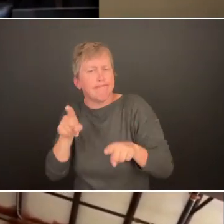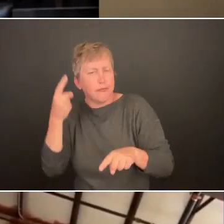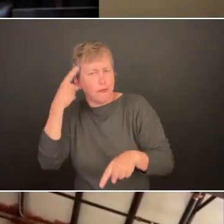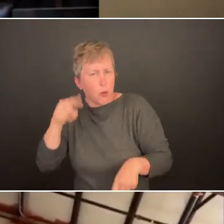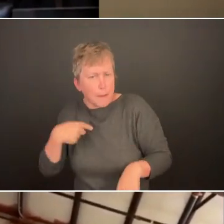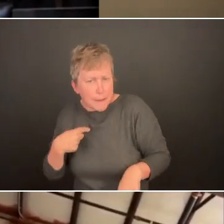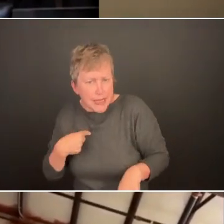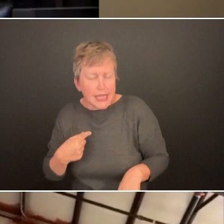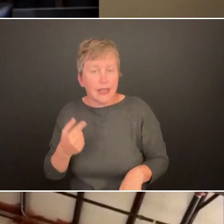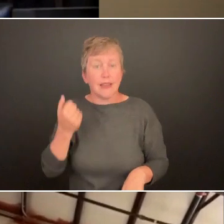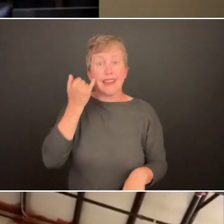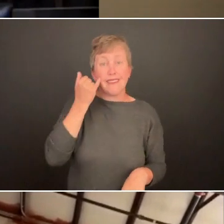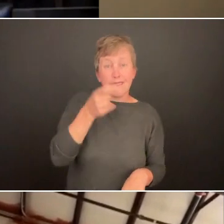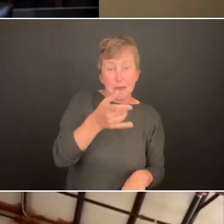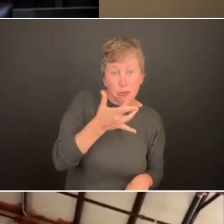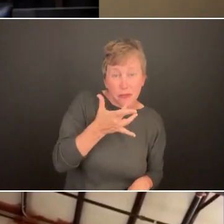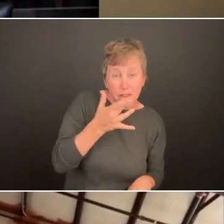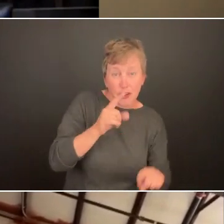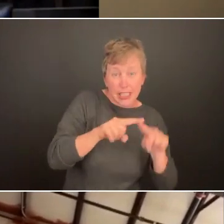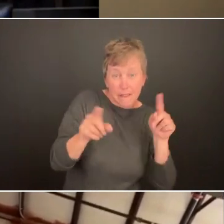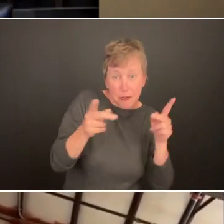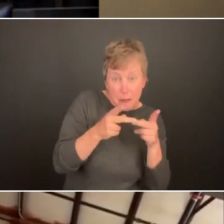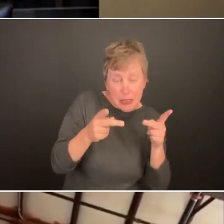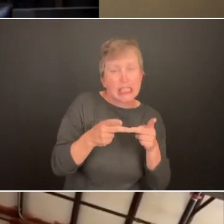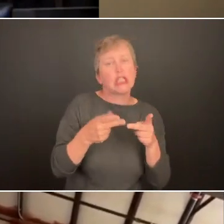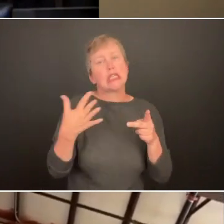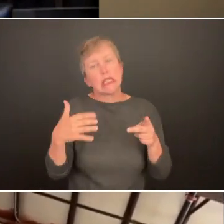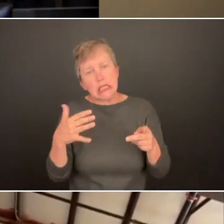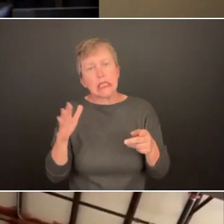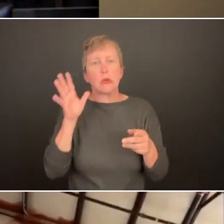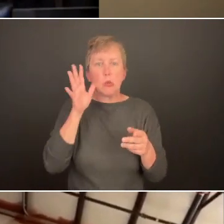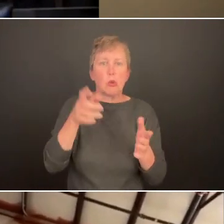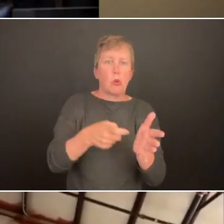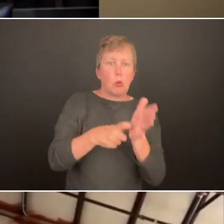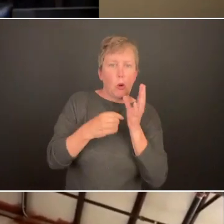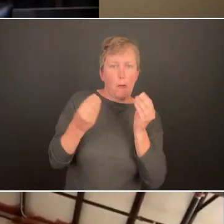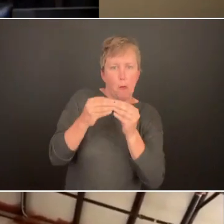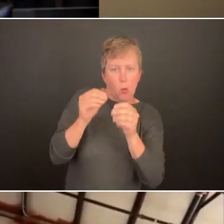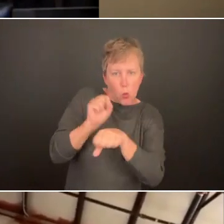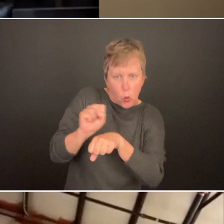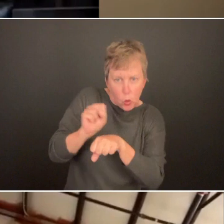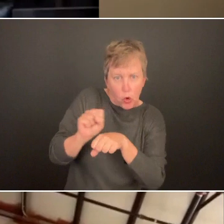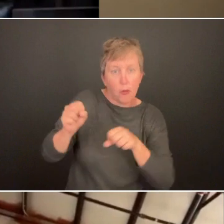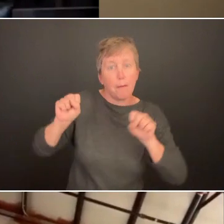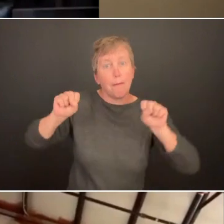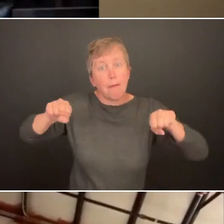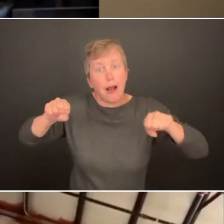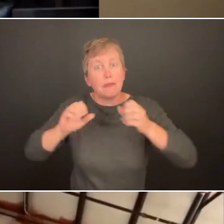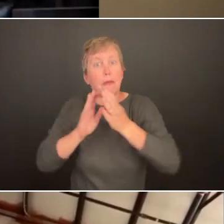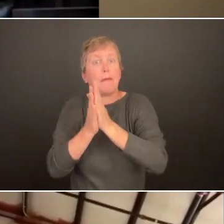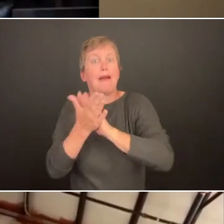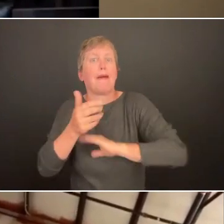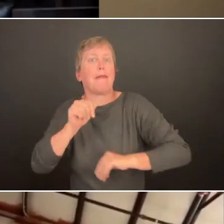Having an incomplete injury and having a little bit of leg function, I am not limited to just laying on my